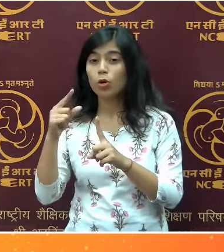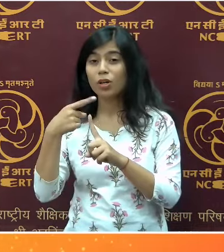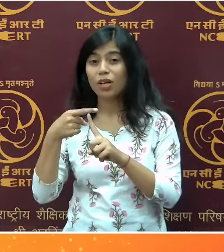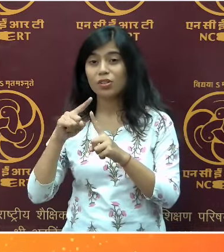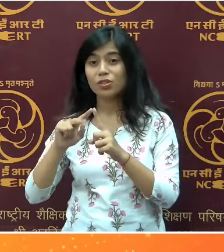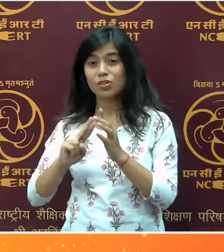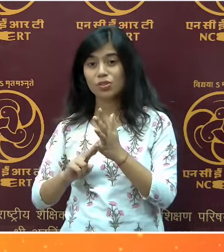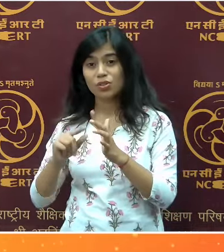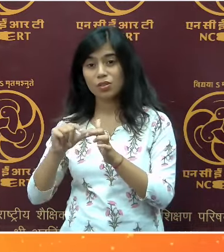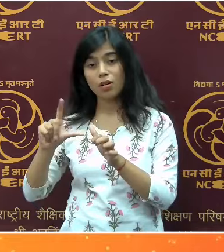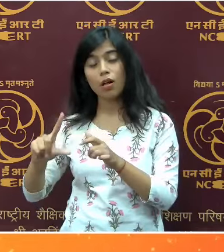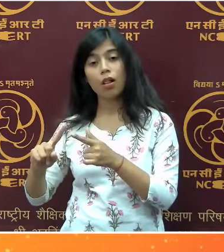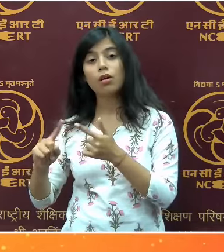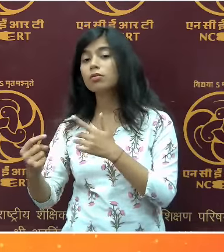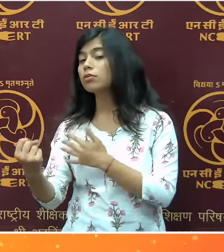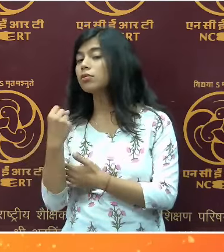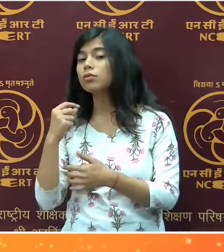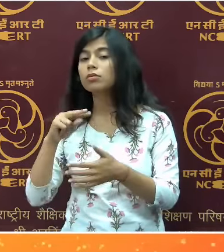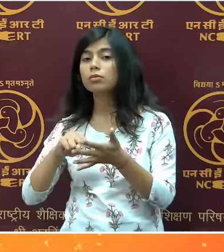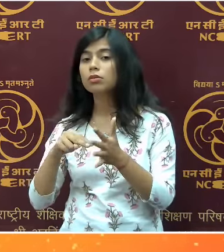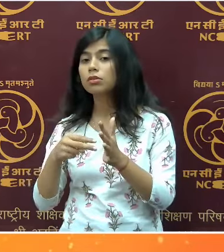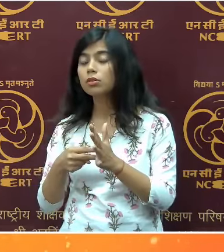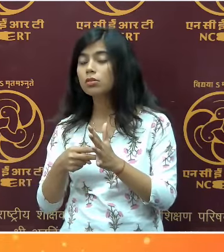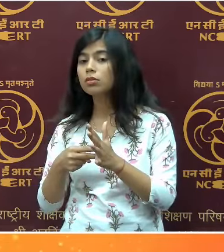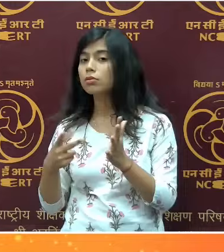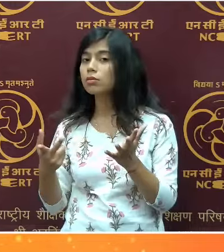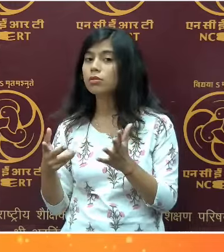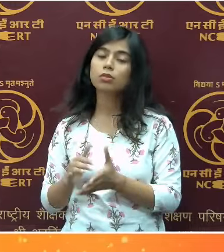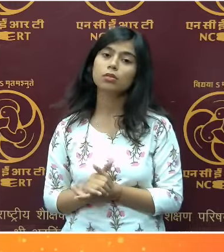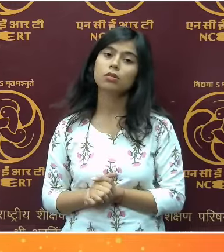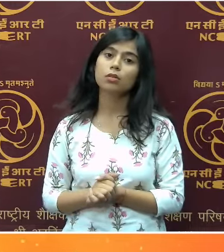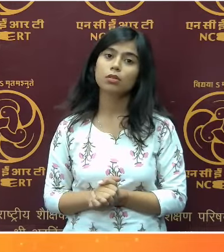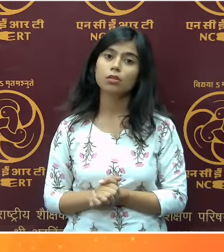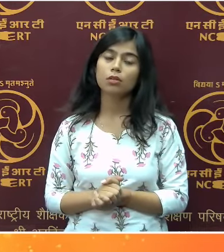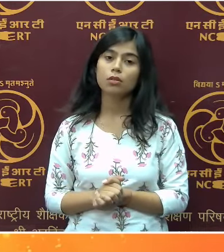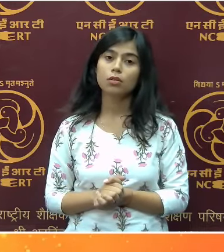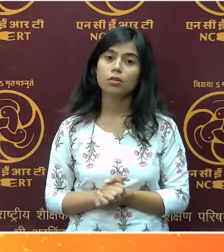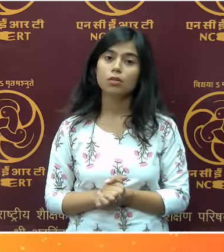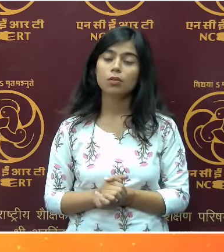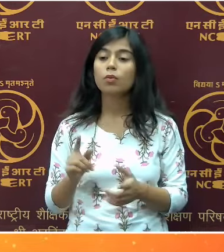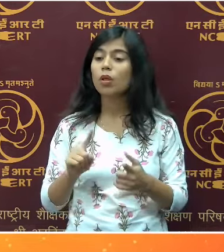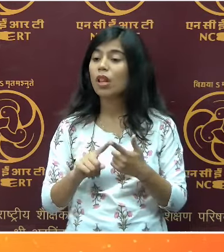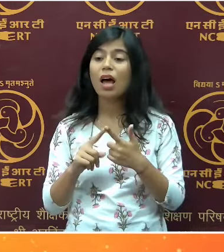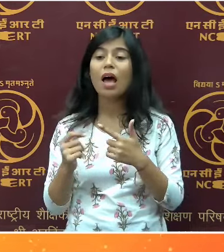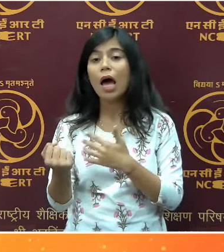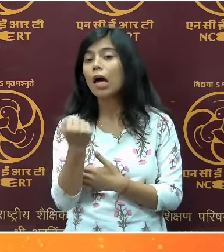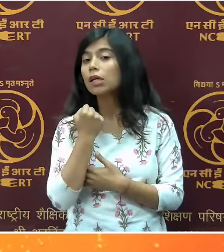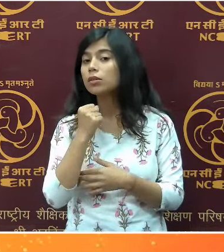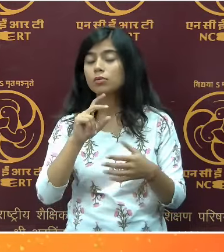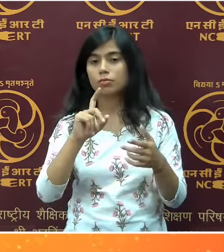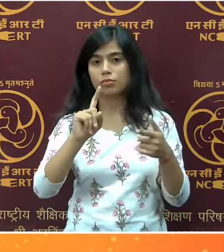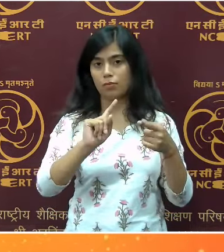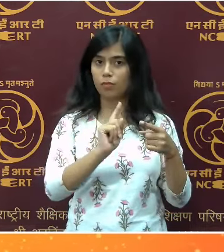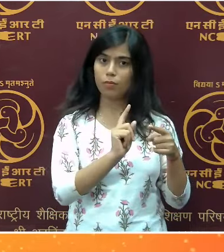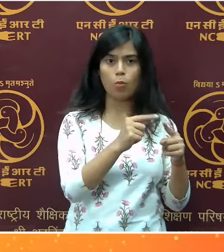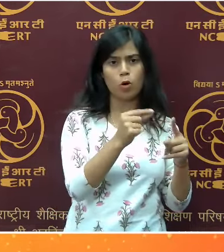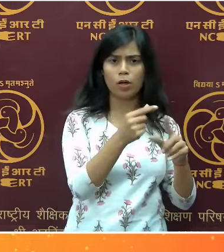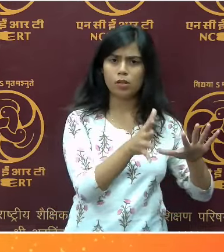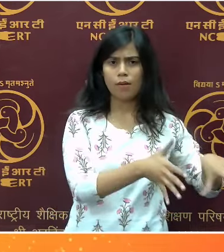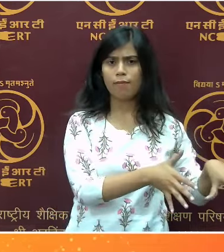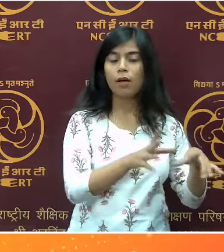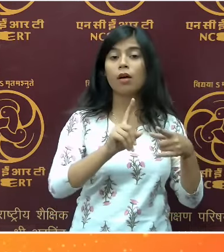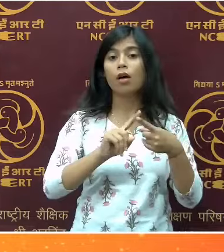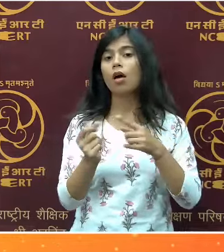Because energy is only shared through the circuit. Therefore, we have to know what is energy. Here the potential difference is